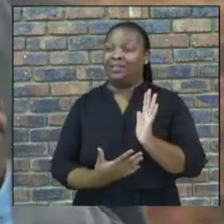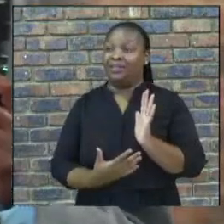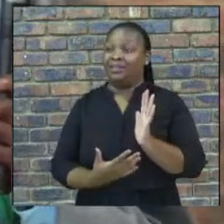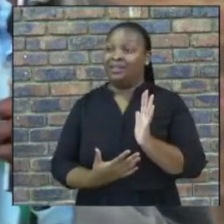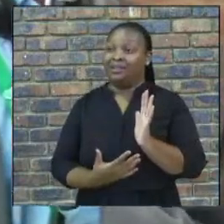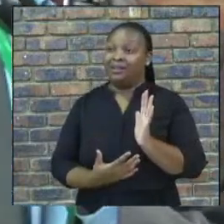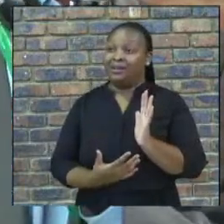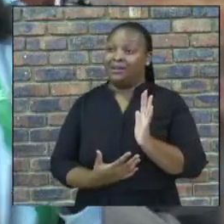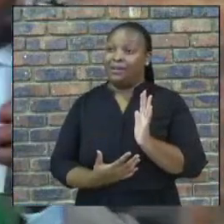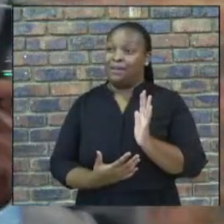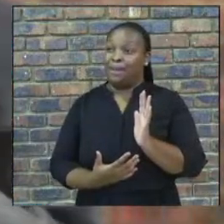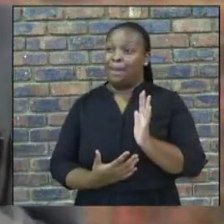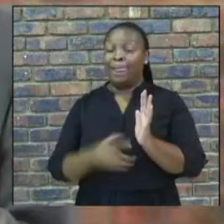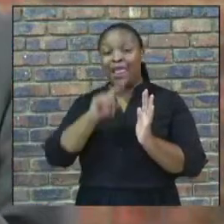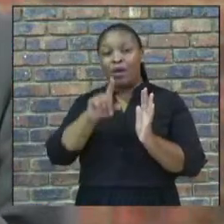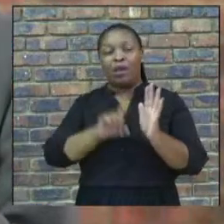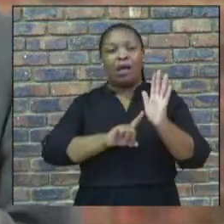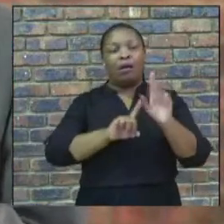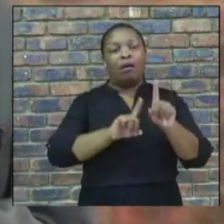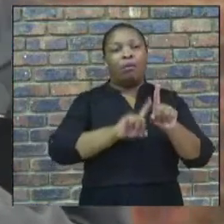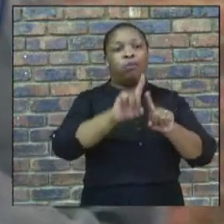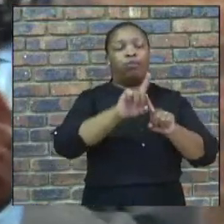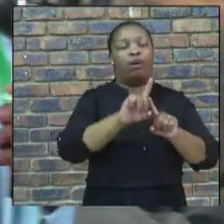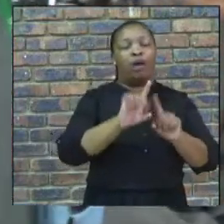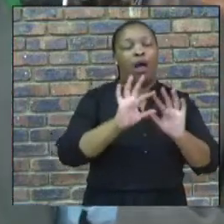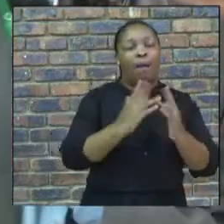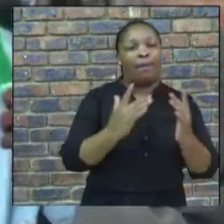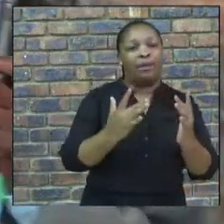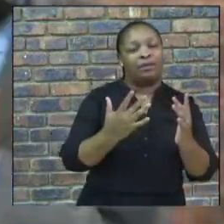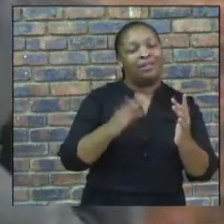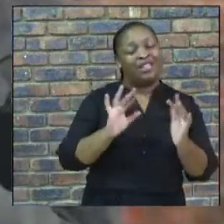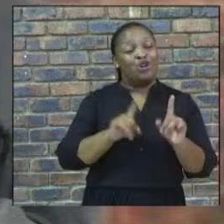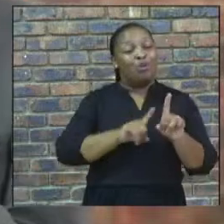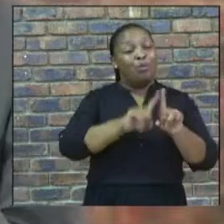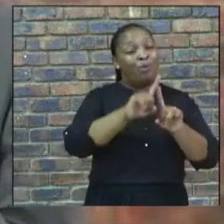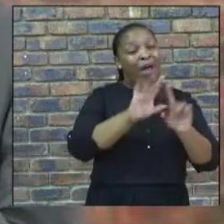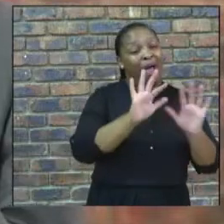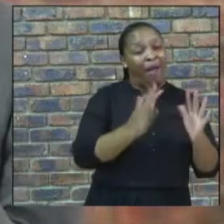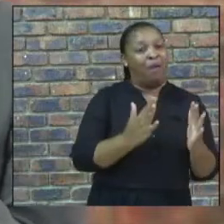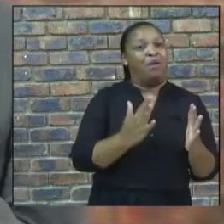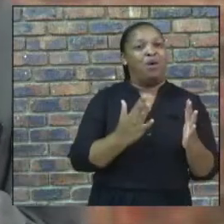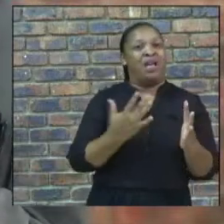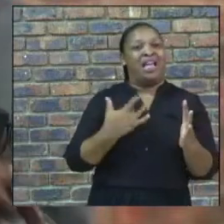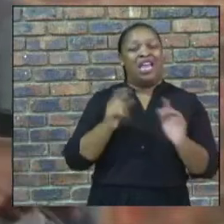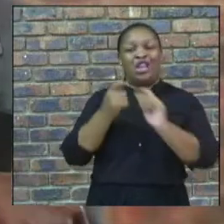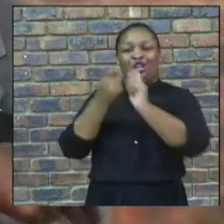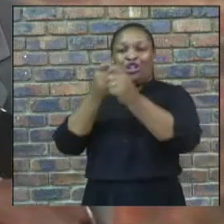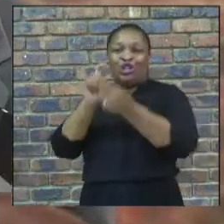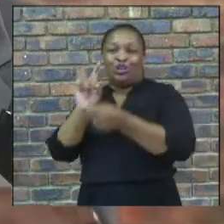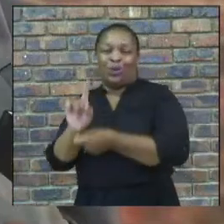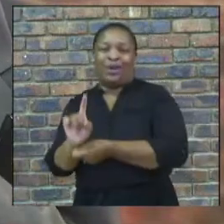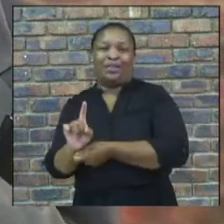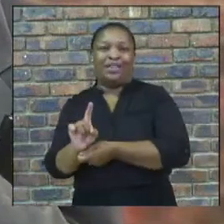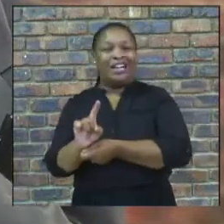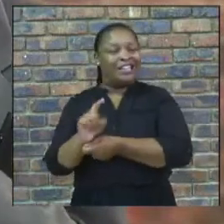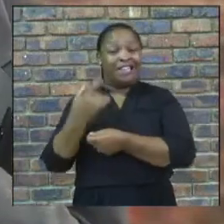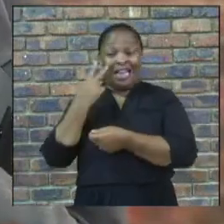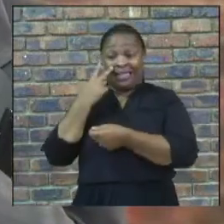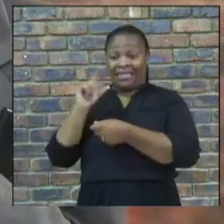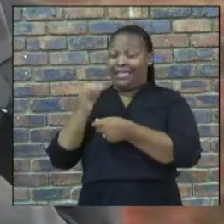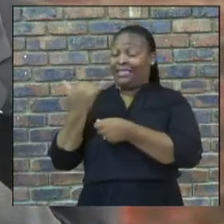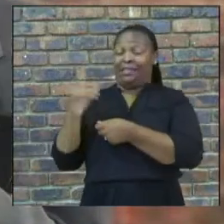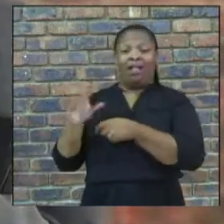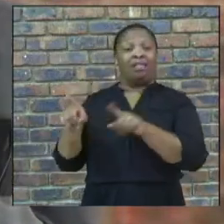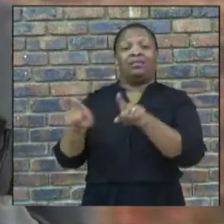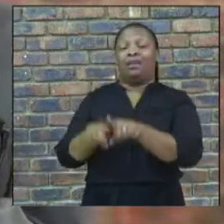how much have you succeeded? How much is being implemented out of that 2018 mining charter? Because